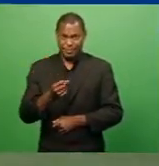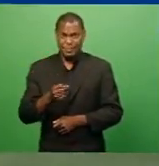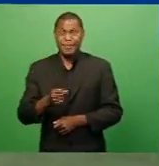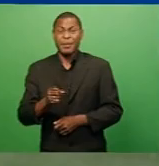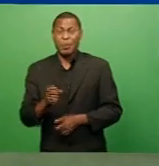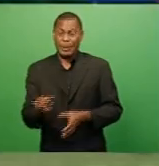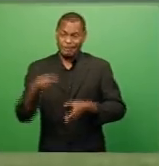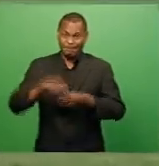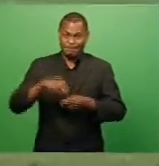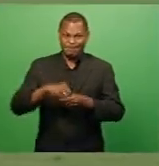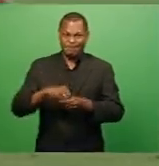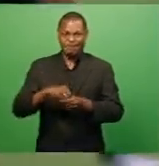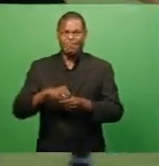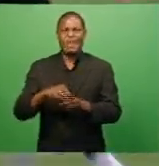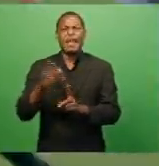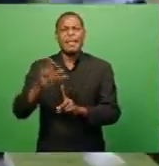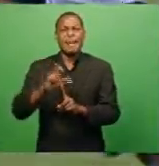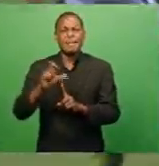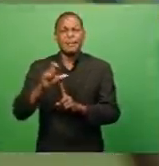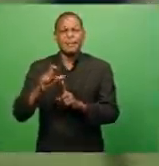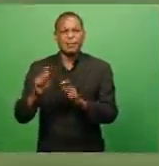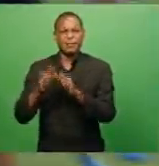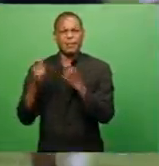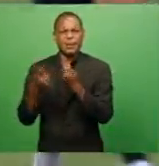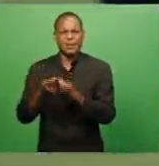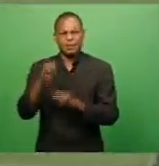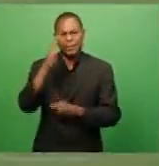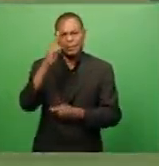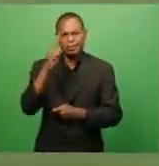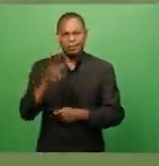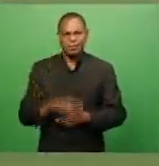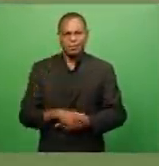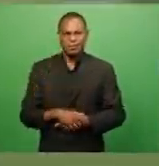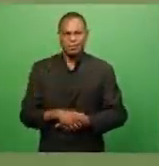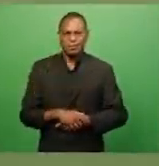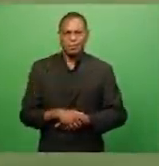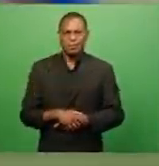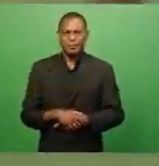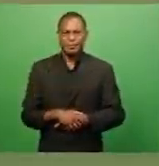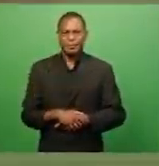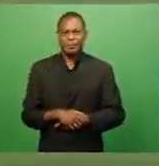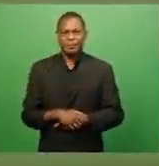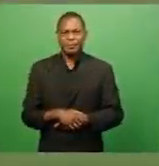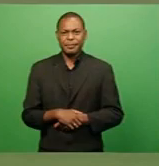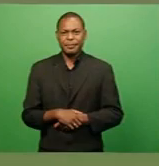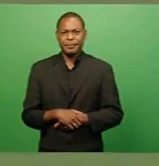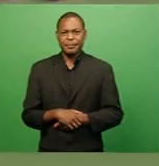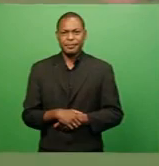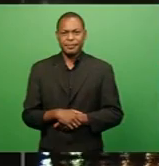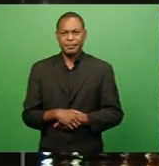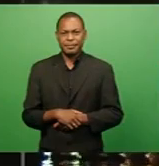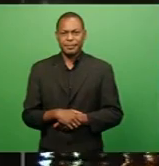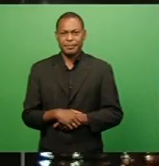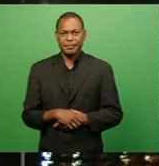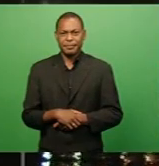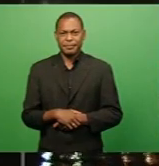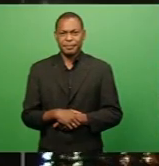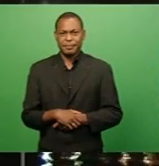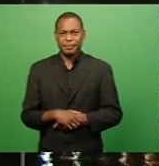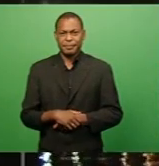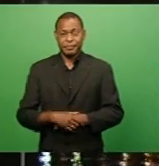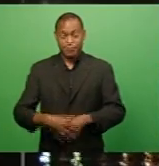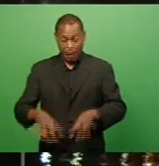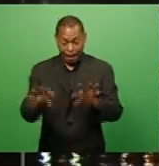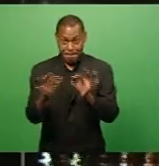Jerry Tuwai, who is the captain of the national sevens team. Karleni Tavi, FBC Sports. Ba has